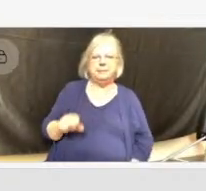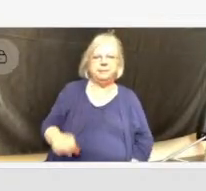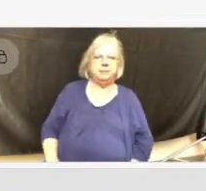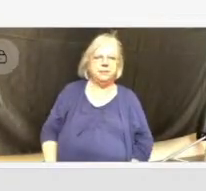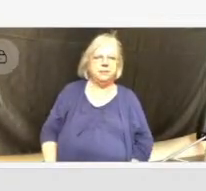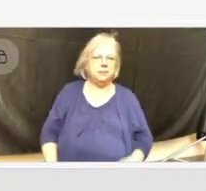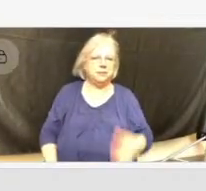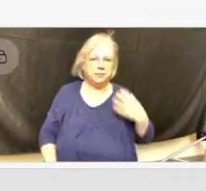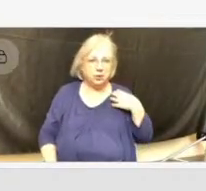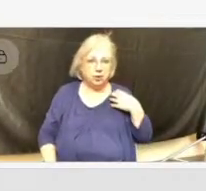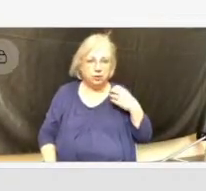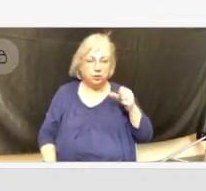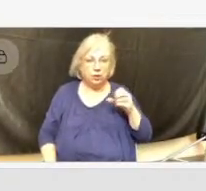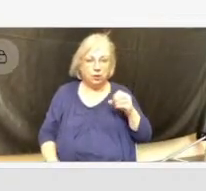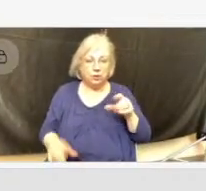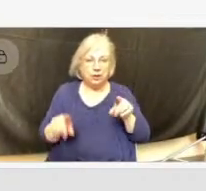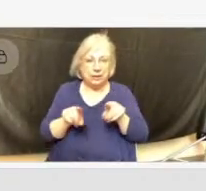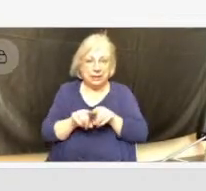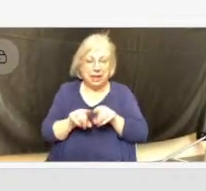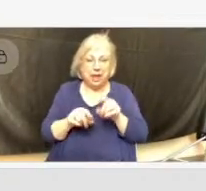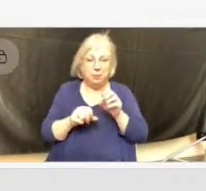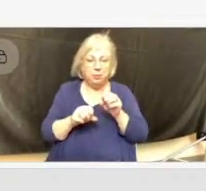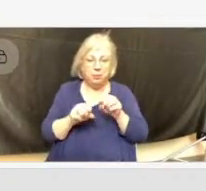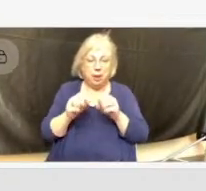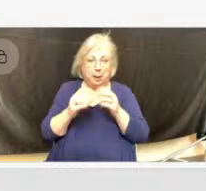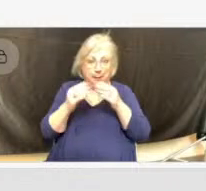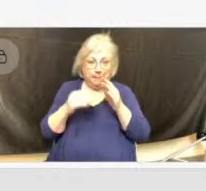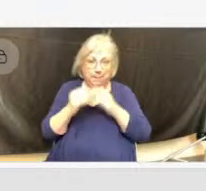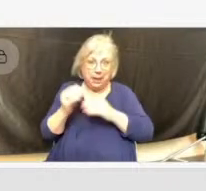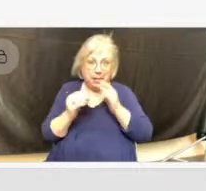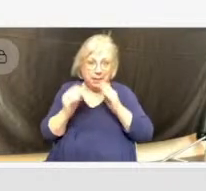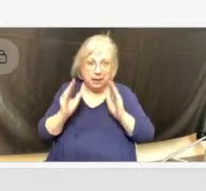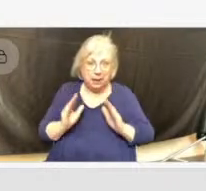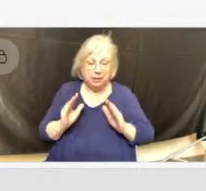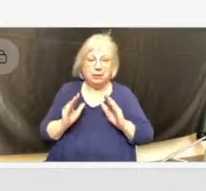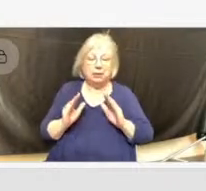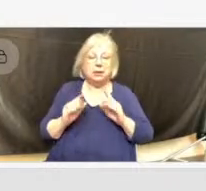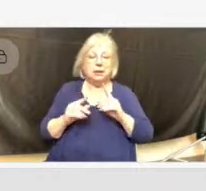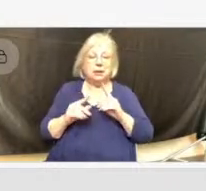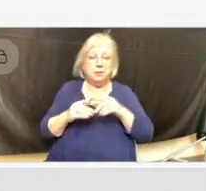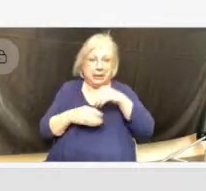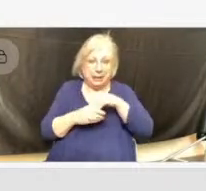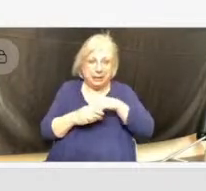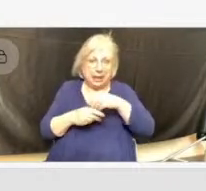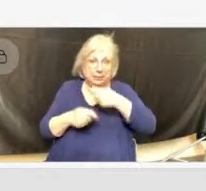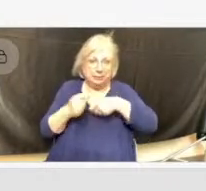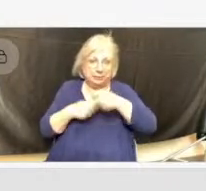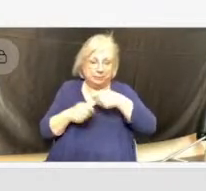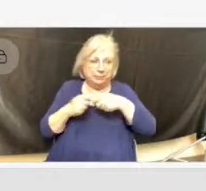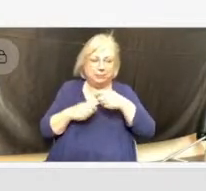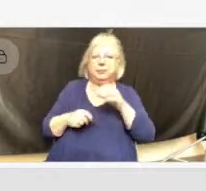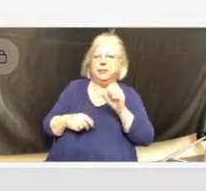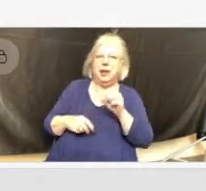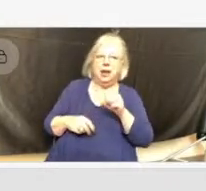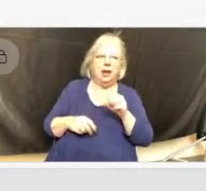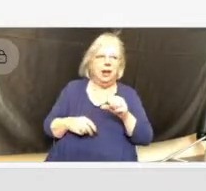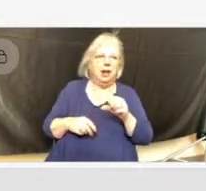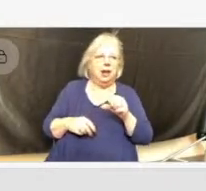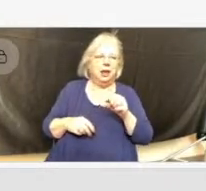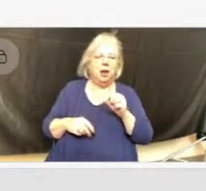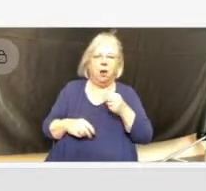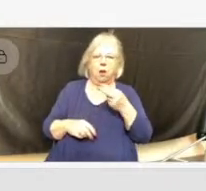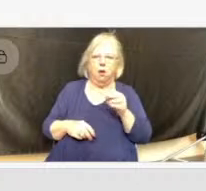Same structure, not any additional Yeah, same space structure. added. Yeah, I understand staff's concern,